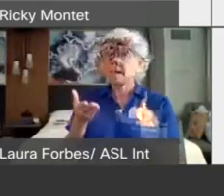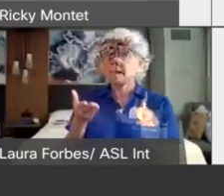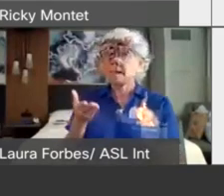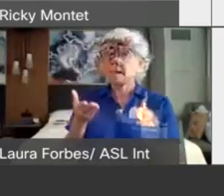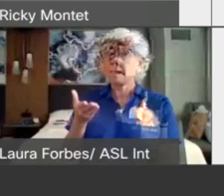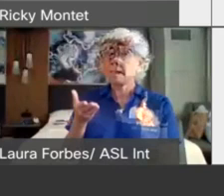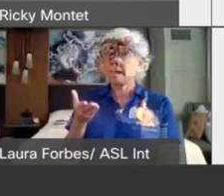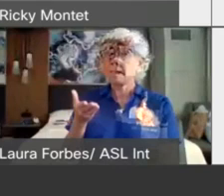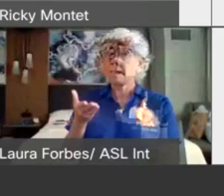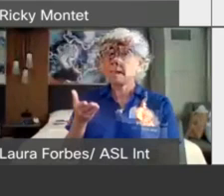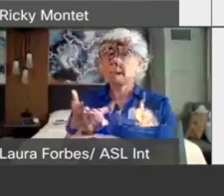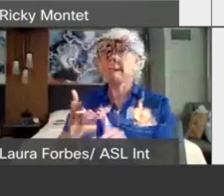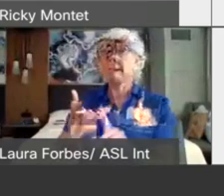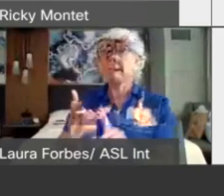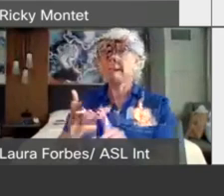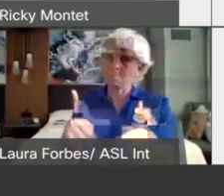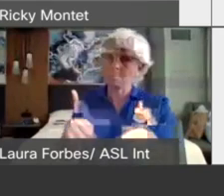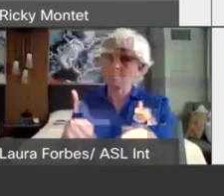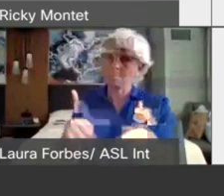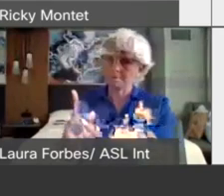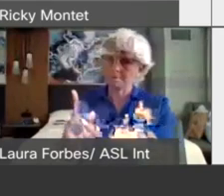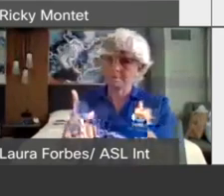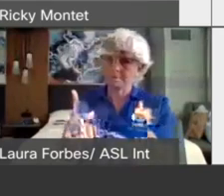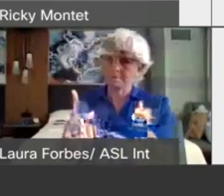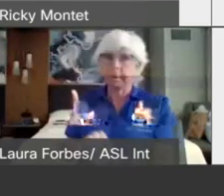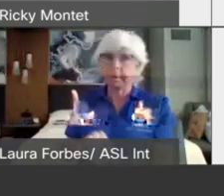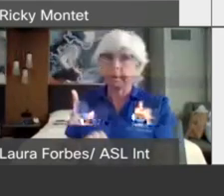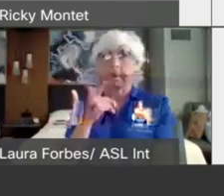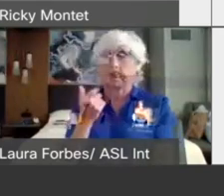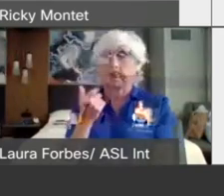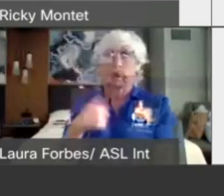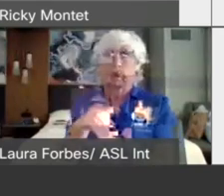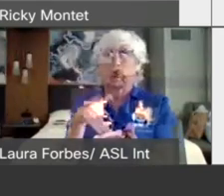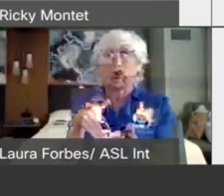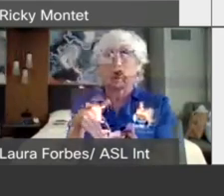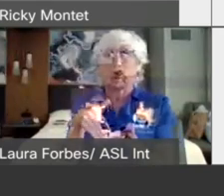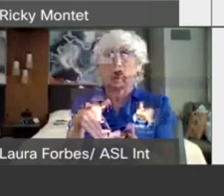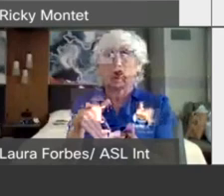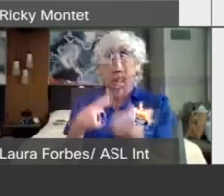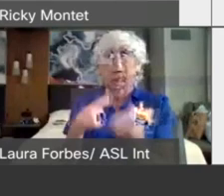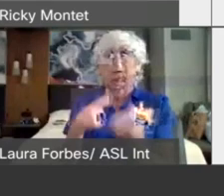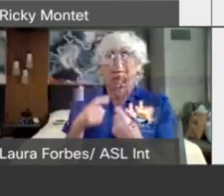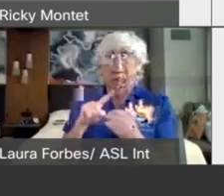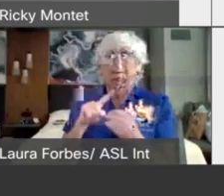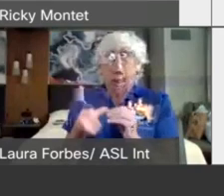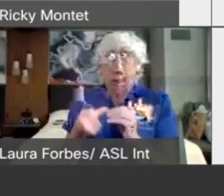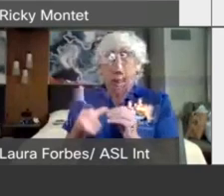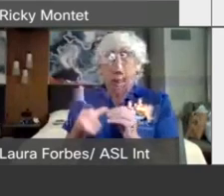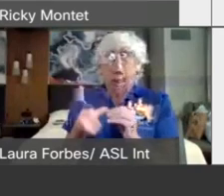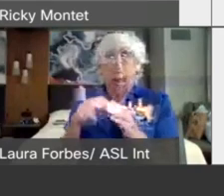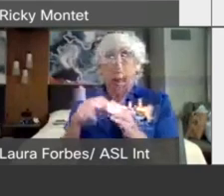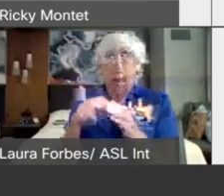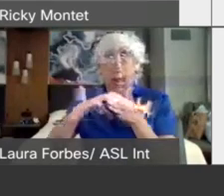very important one, because we often get asked about tree removals in city parish